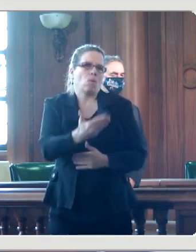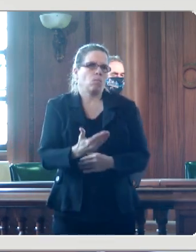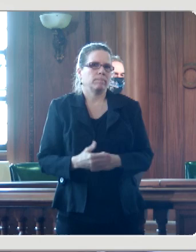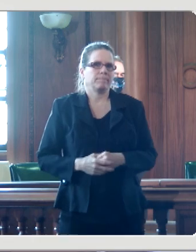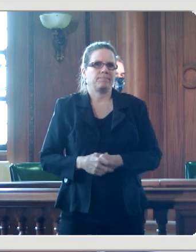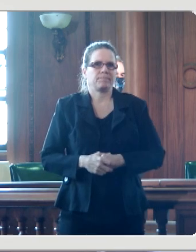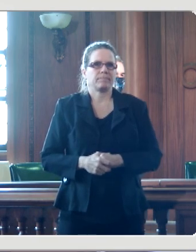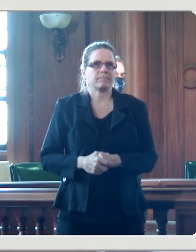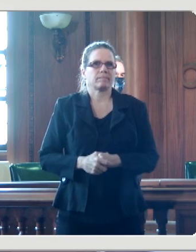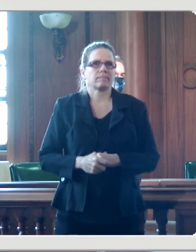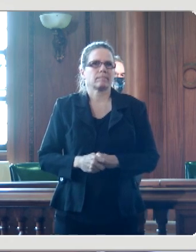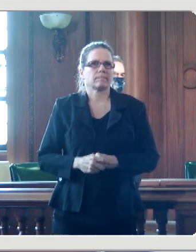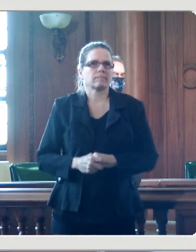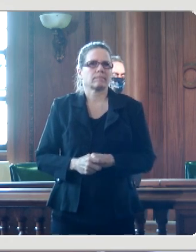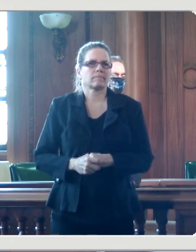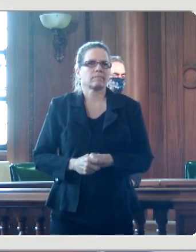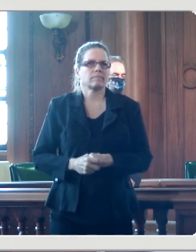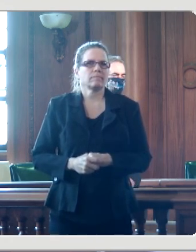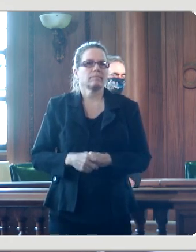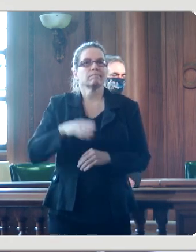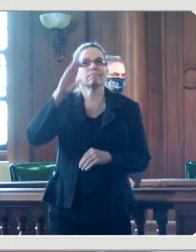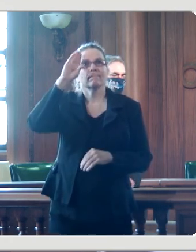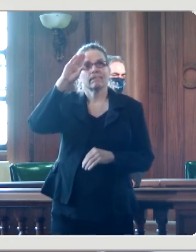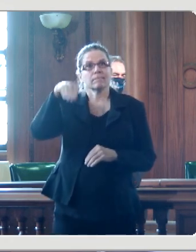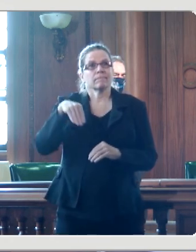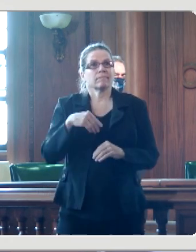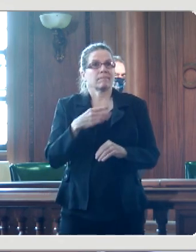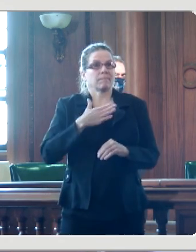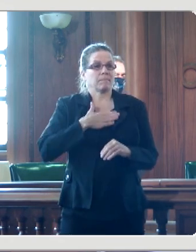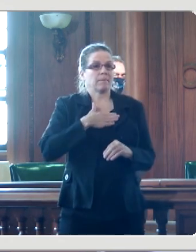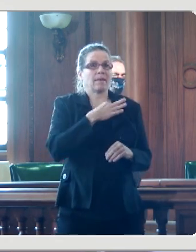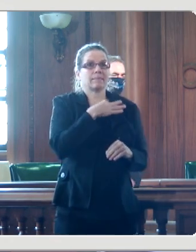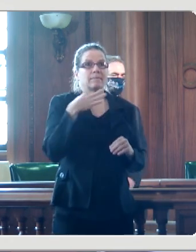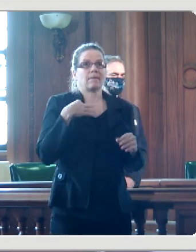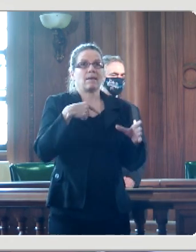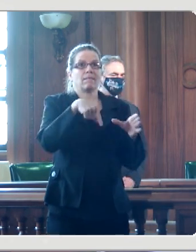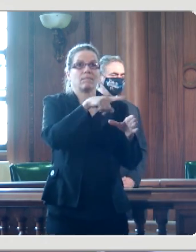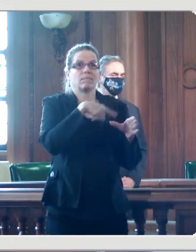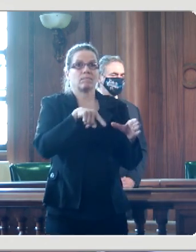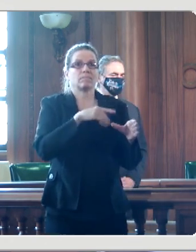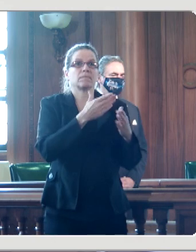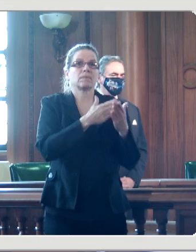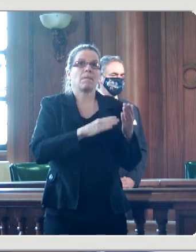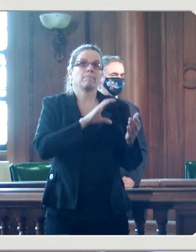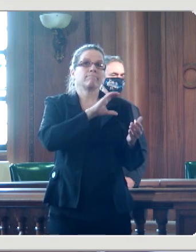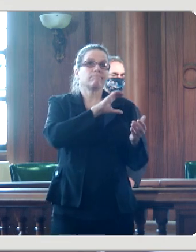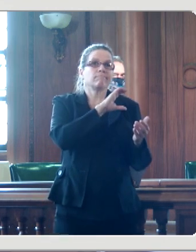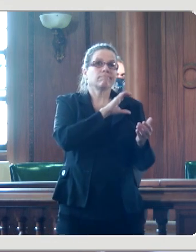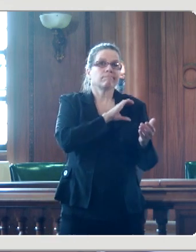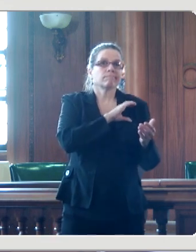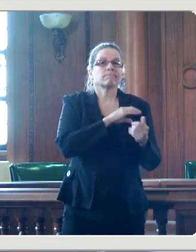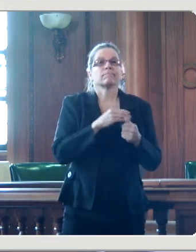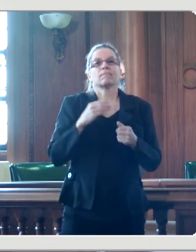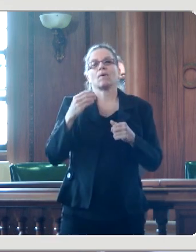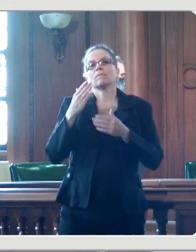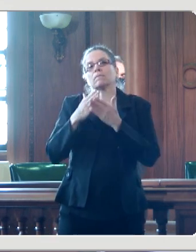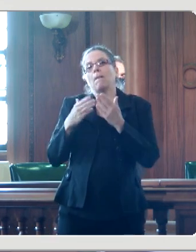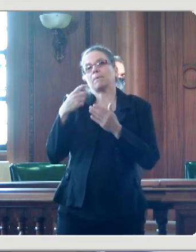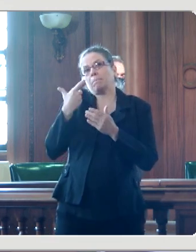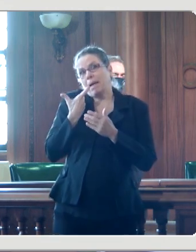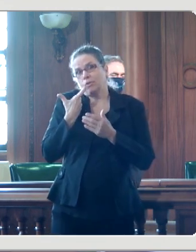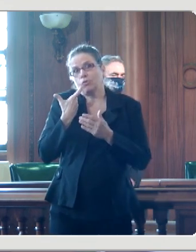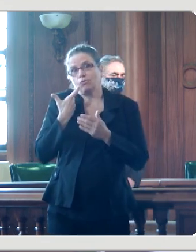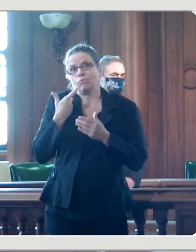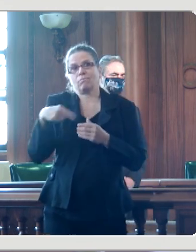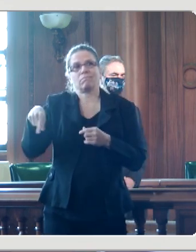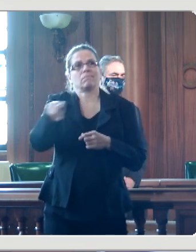for their continued hard work into the new year with the stresses on us between the police reform, the actions,